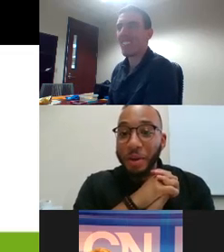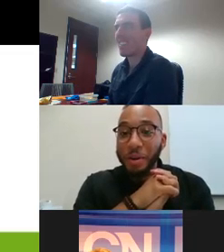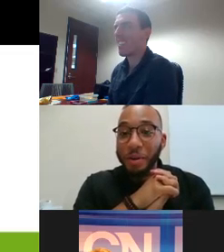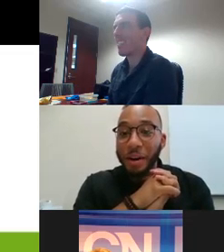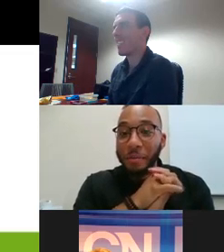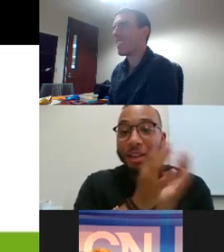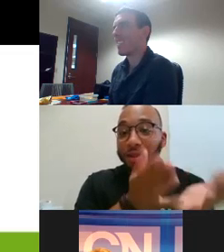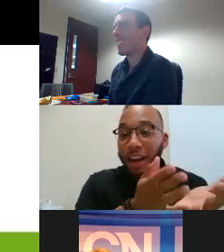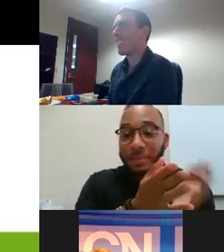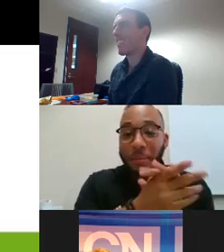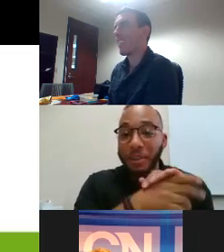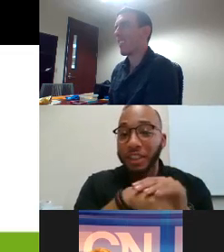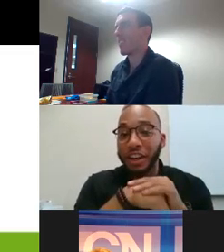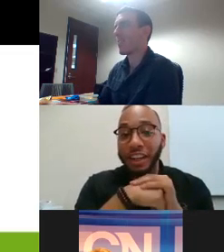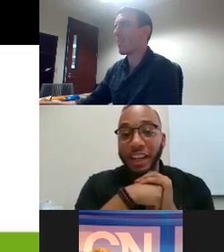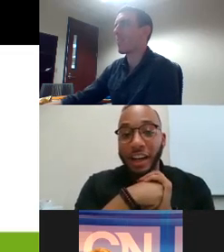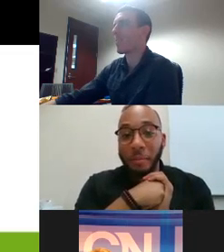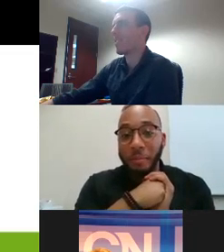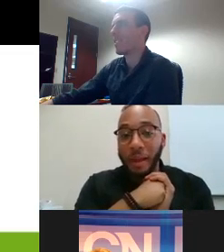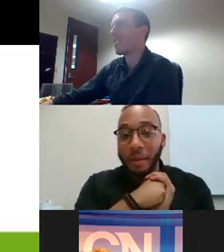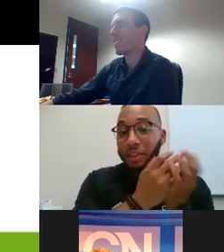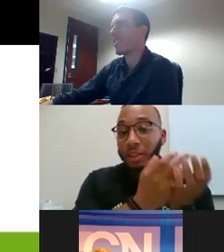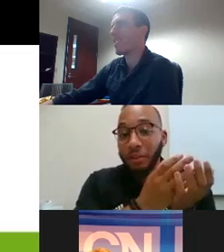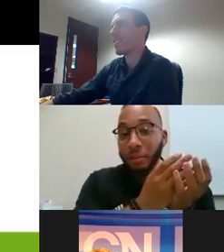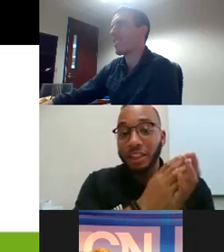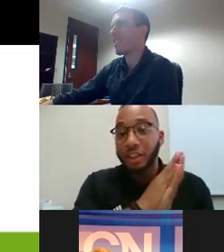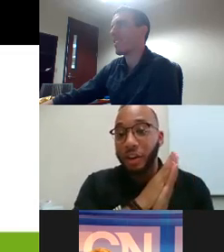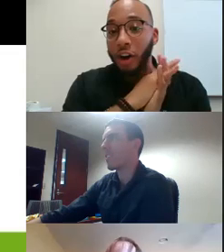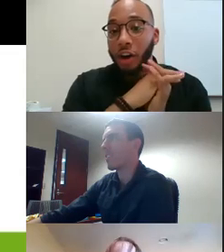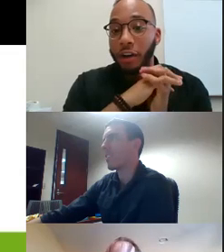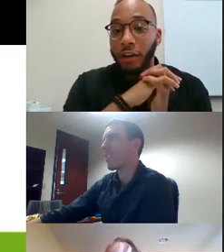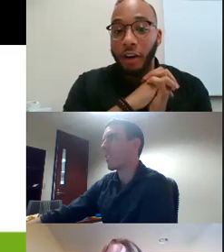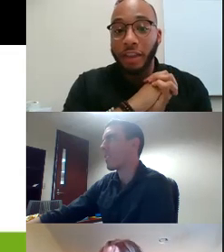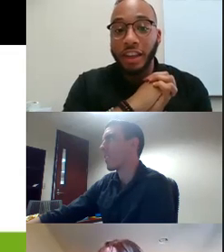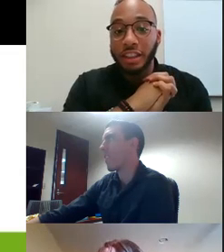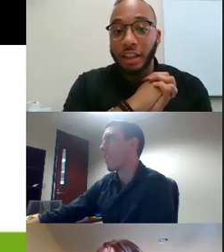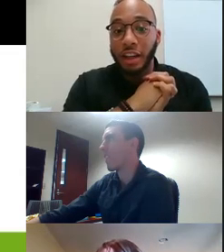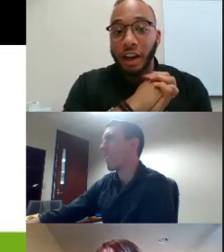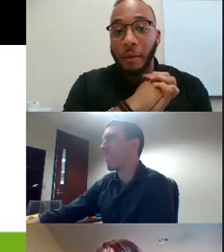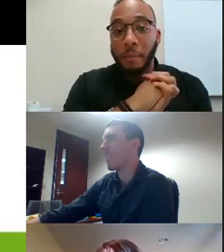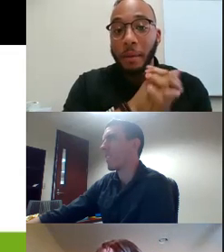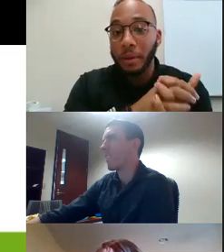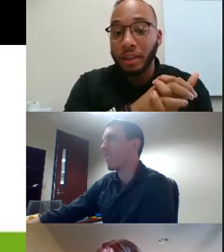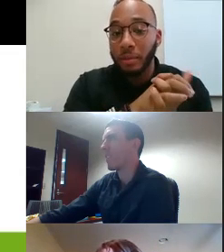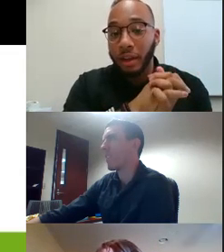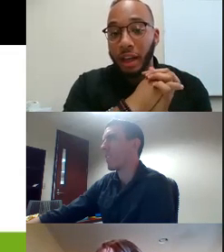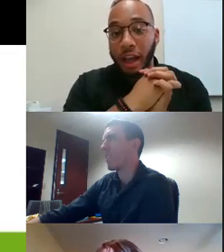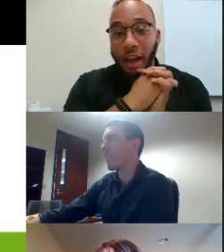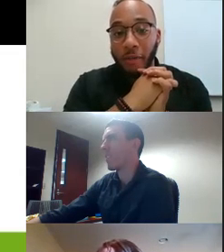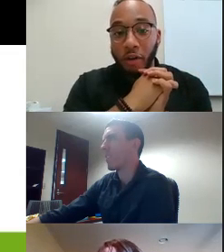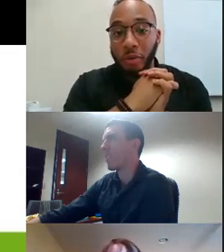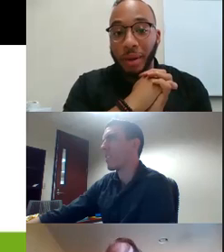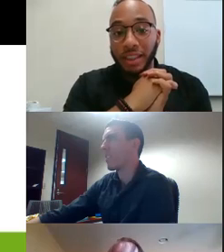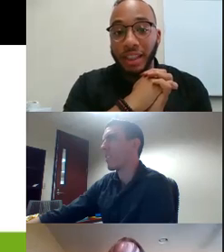we will make sure, as people are sharing personal information or things that may put them in